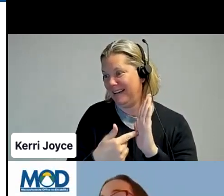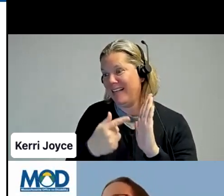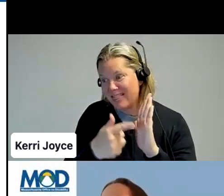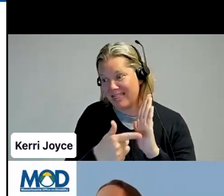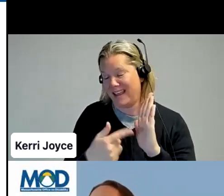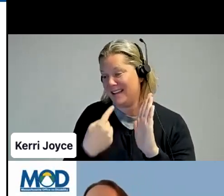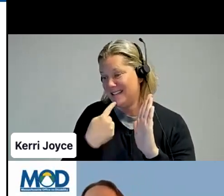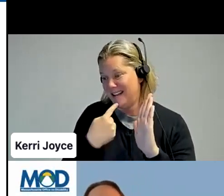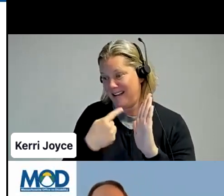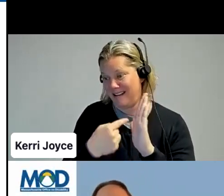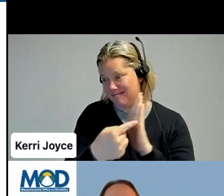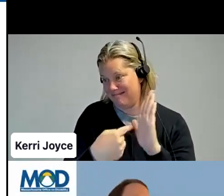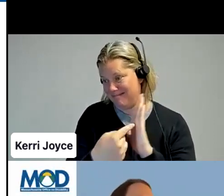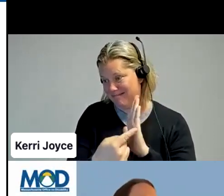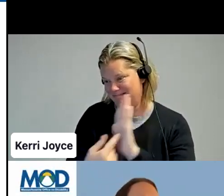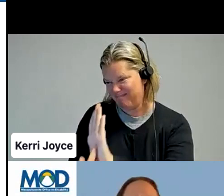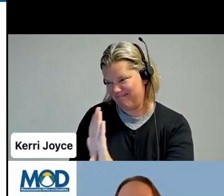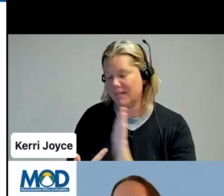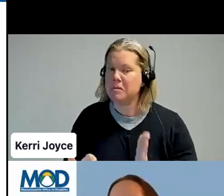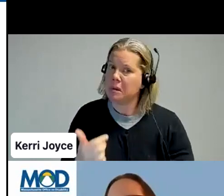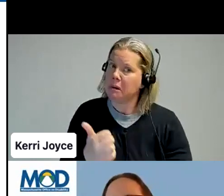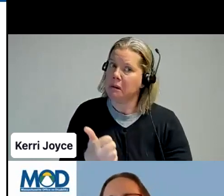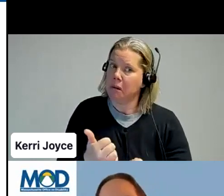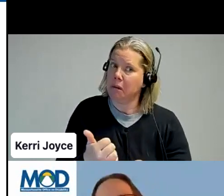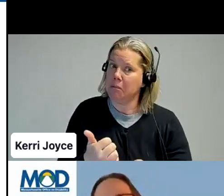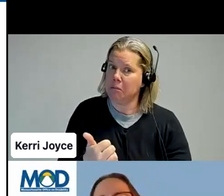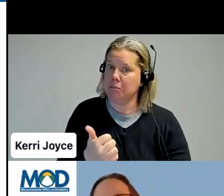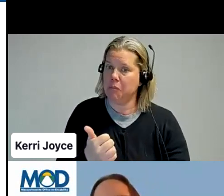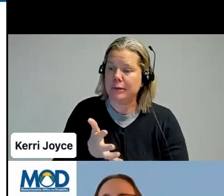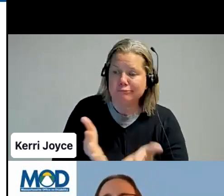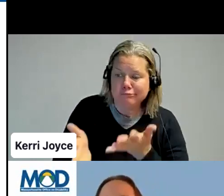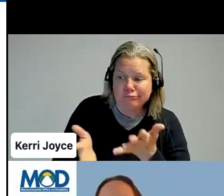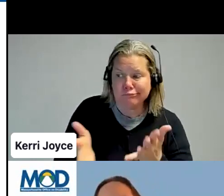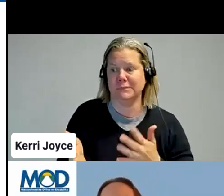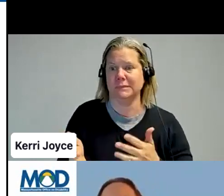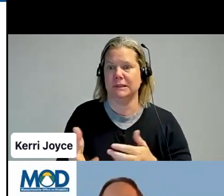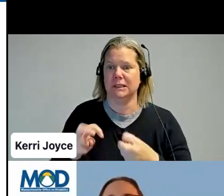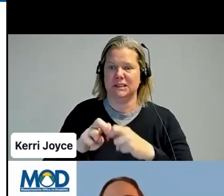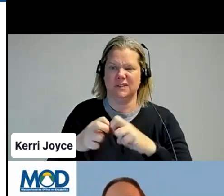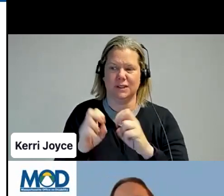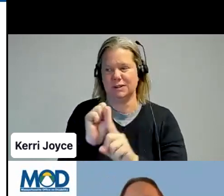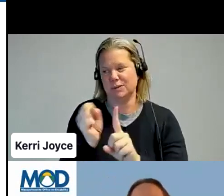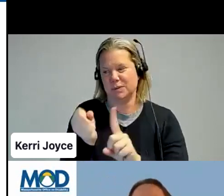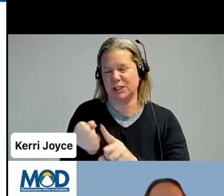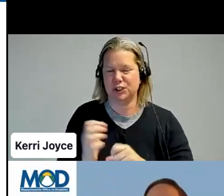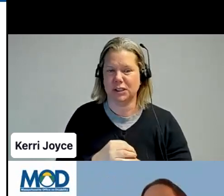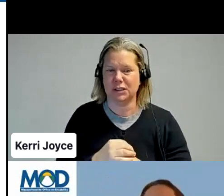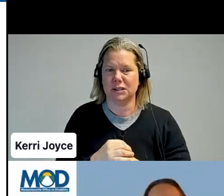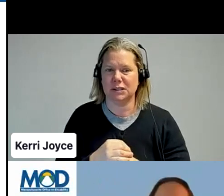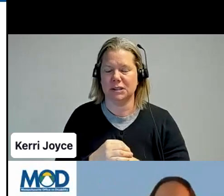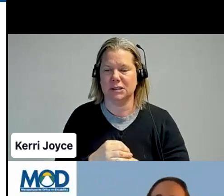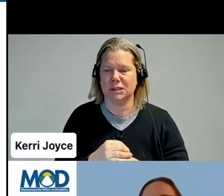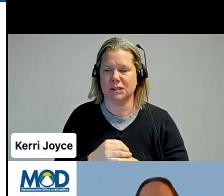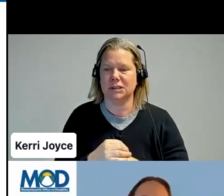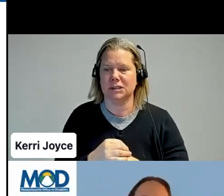say. So that can be really valuable in kind of diffusing a difficult situation, rather than it being, I